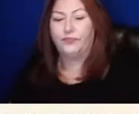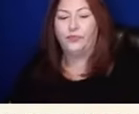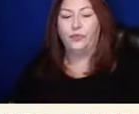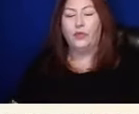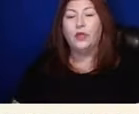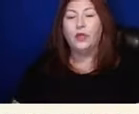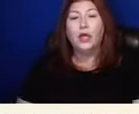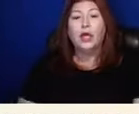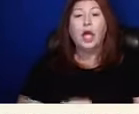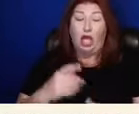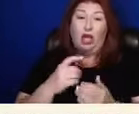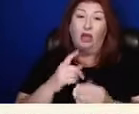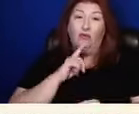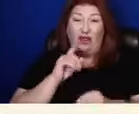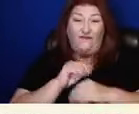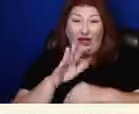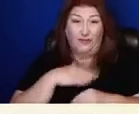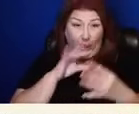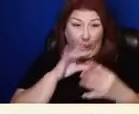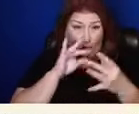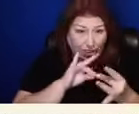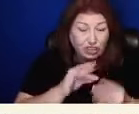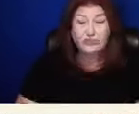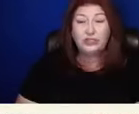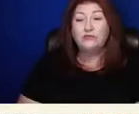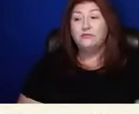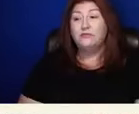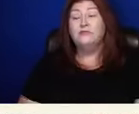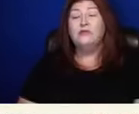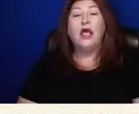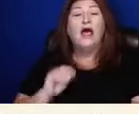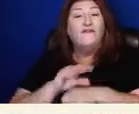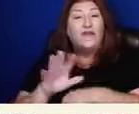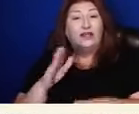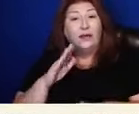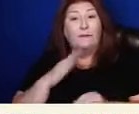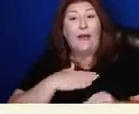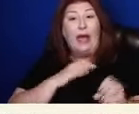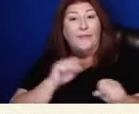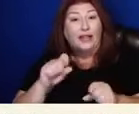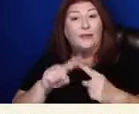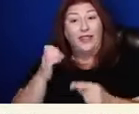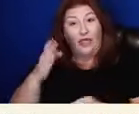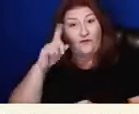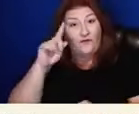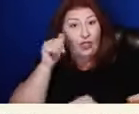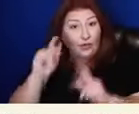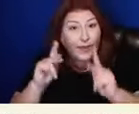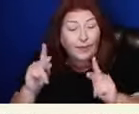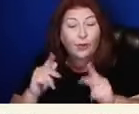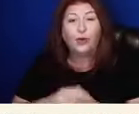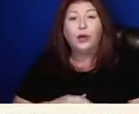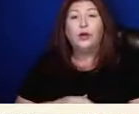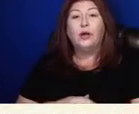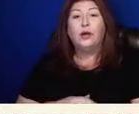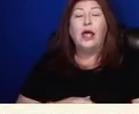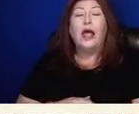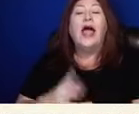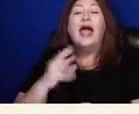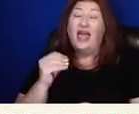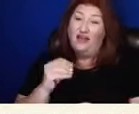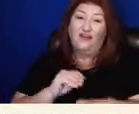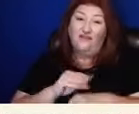relationships. It cost me in my ability to show up for other people. And it cost me in a relationship with myself, which